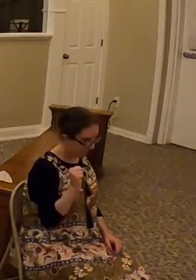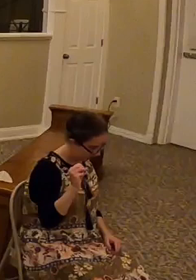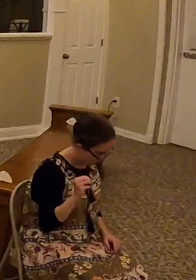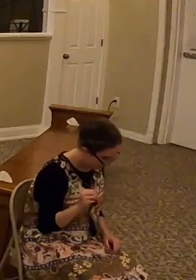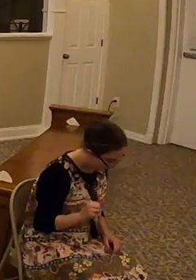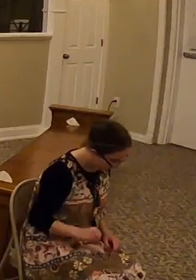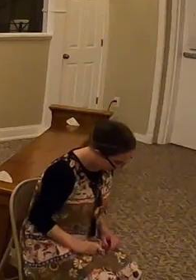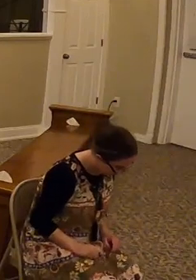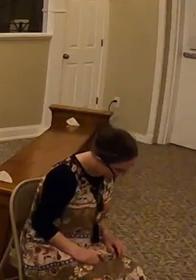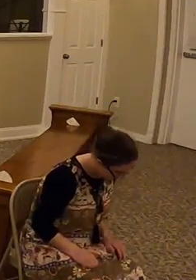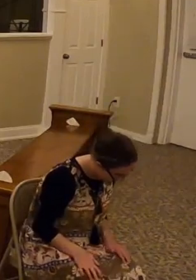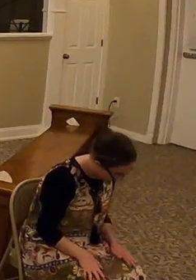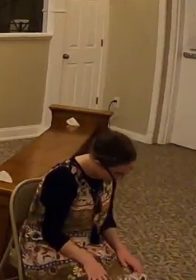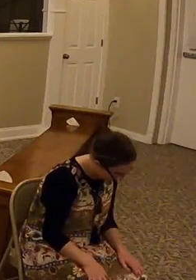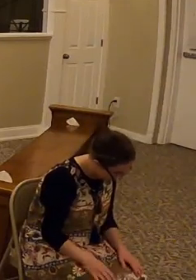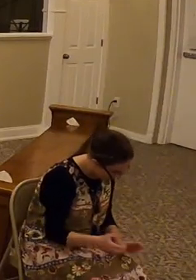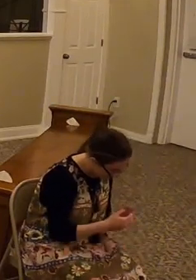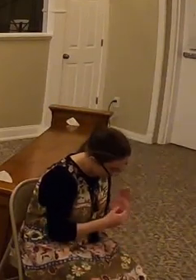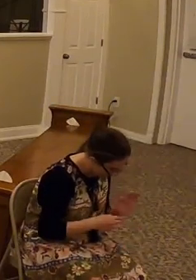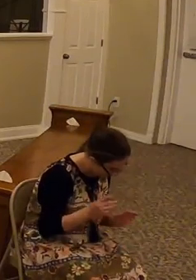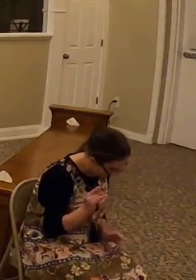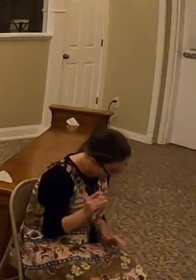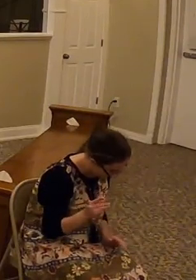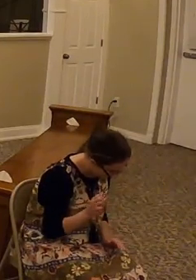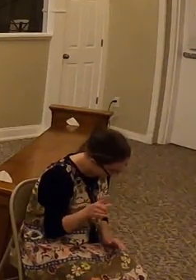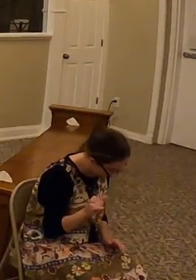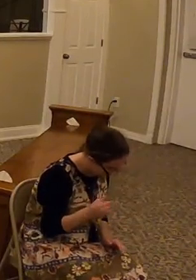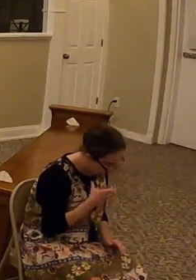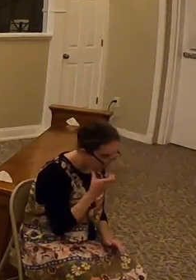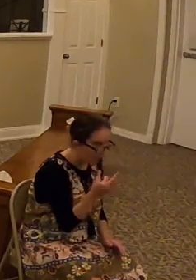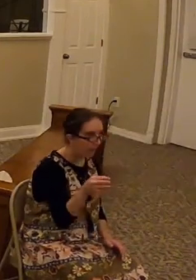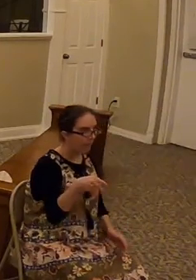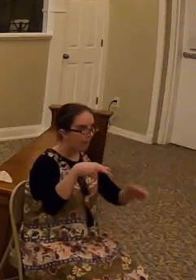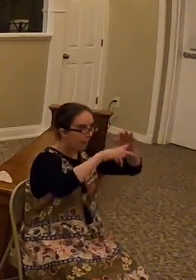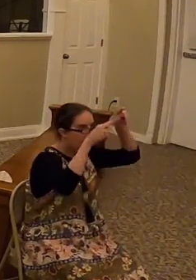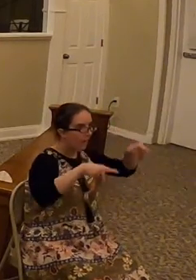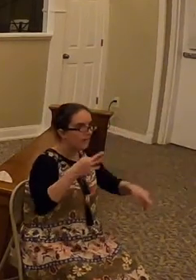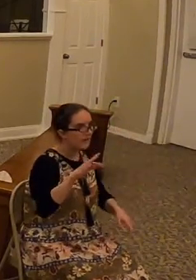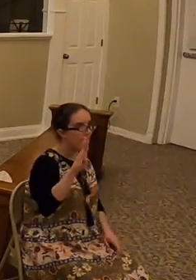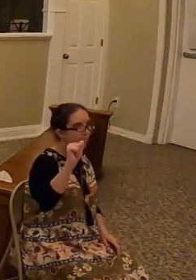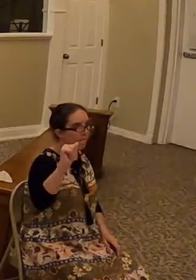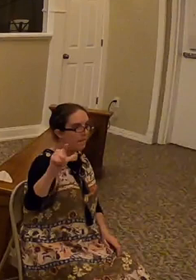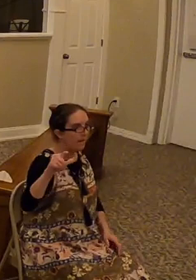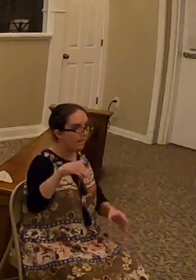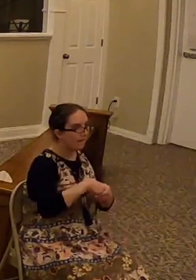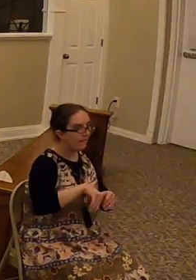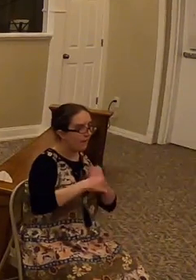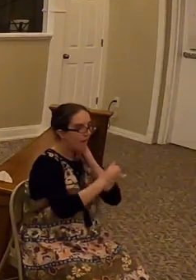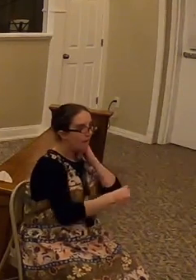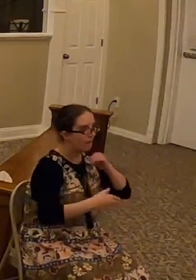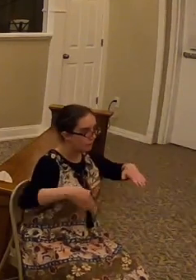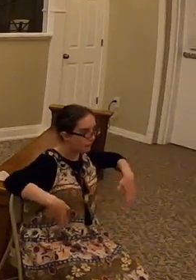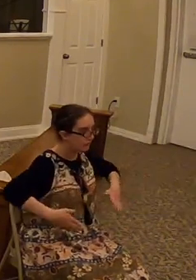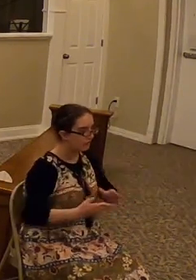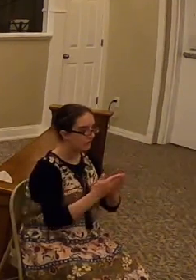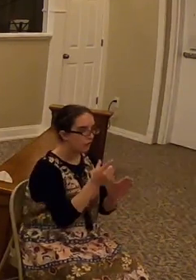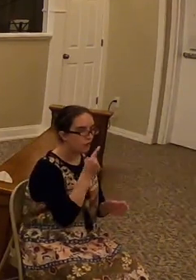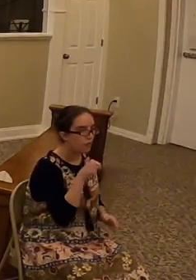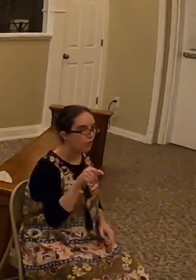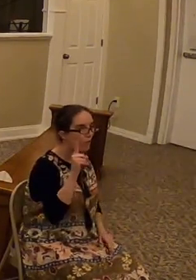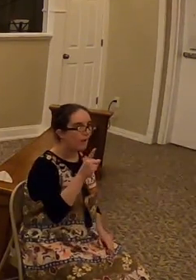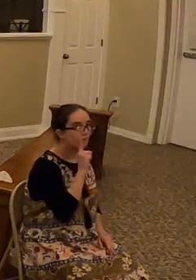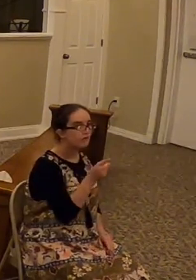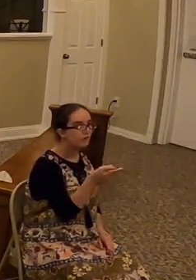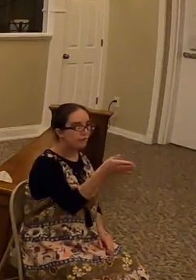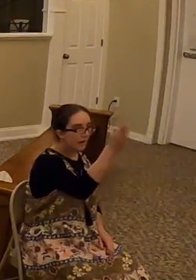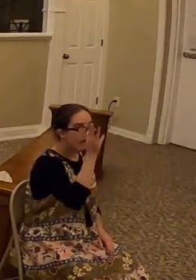so in chapter 18, Elijah calls out all the prophets of Baal in the land to a challenge as to who the one